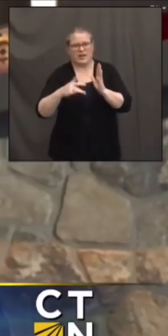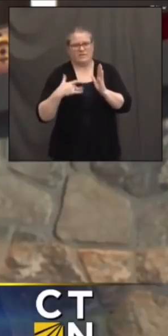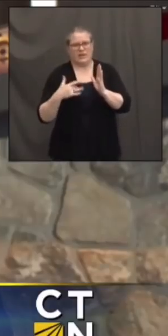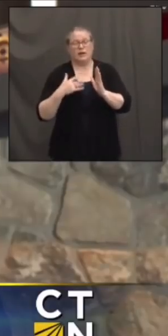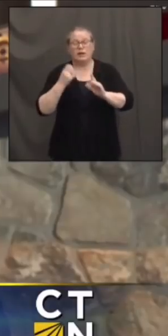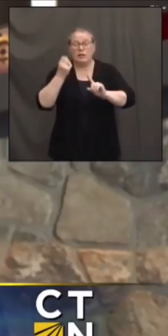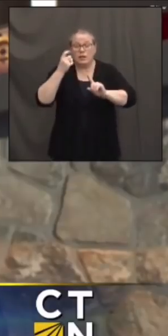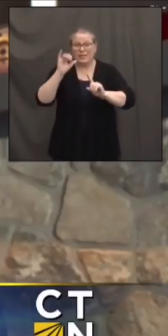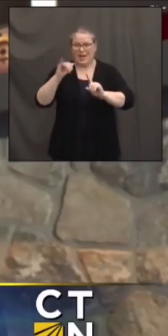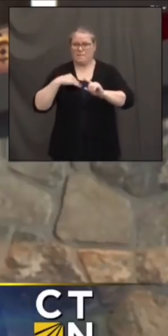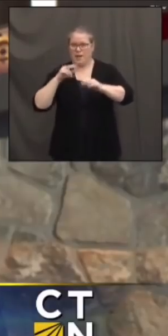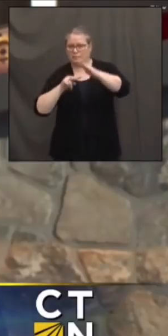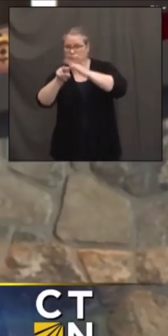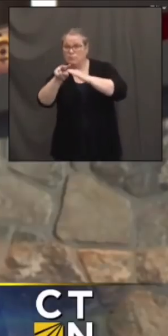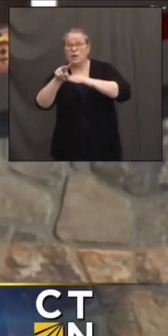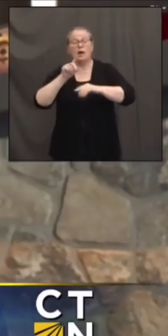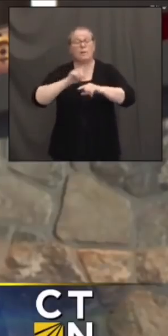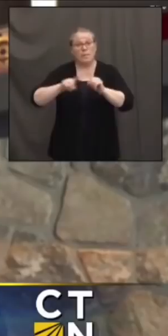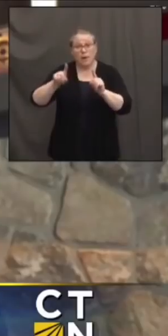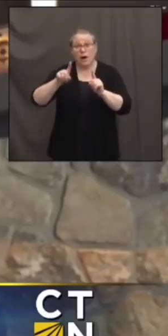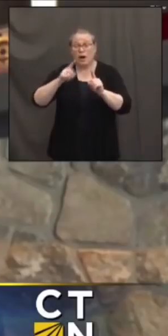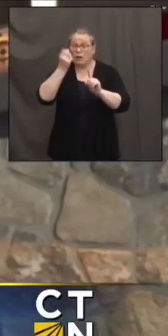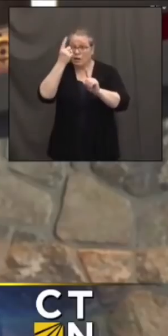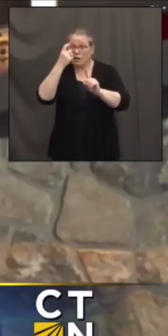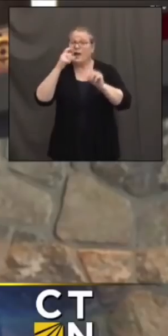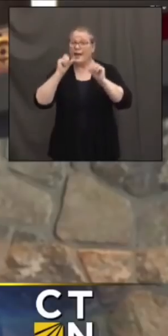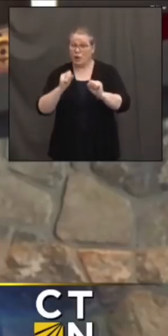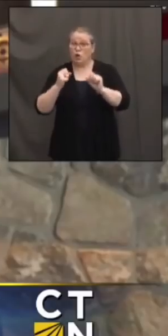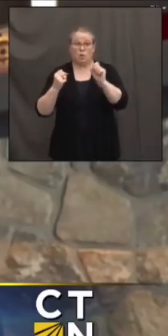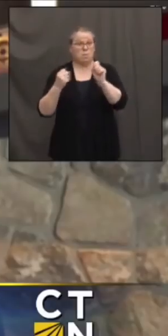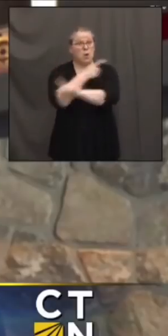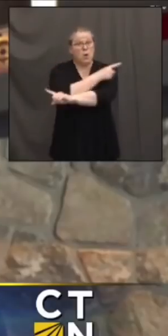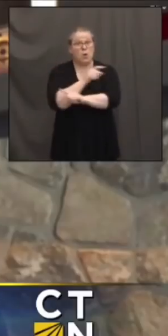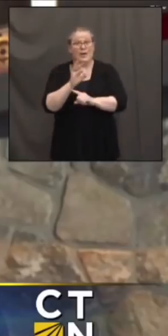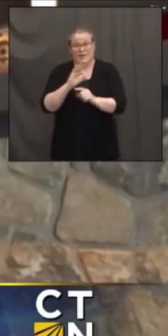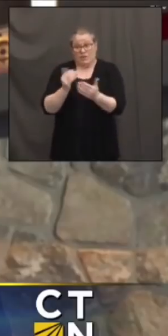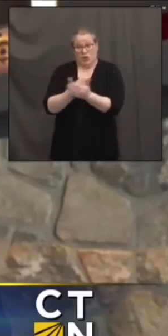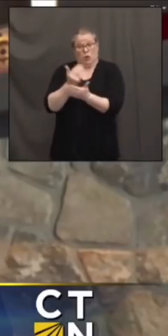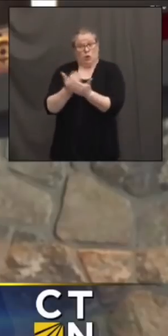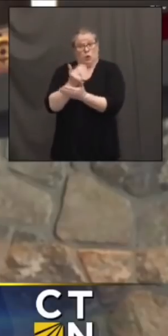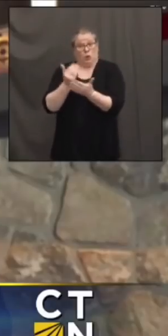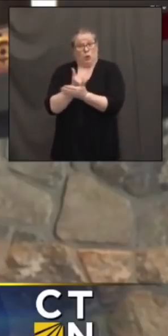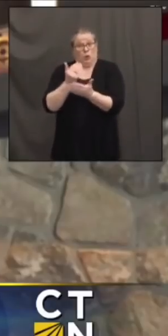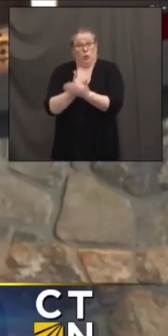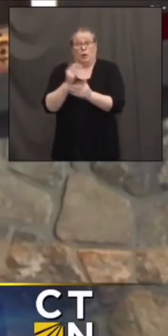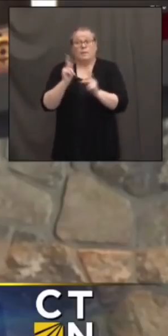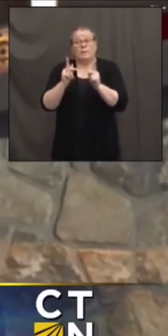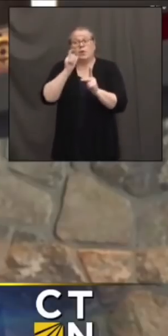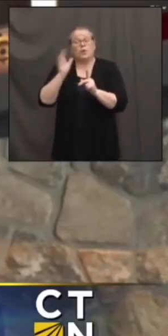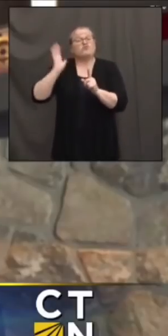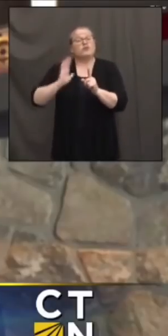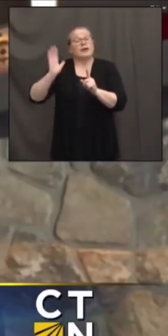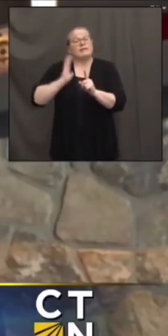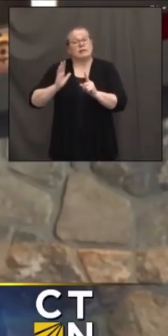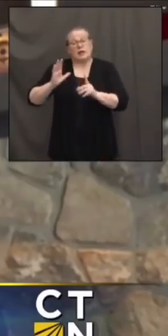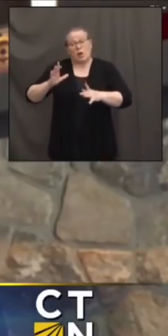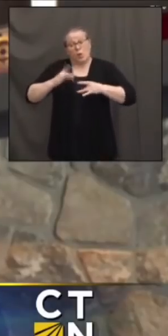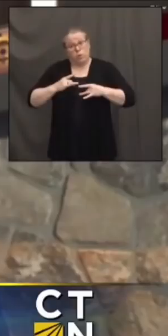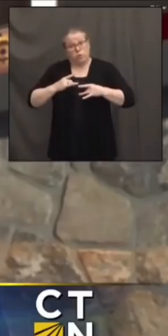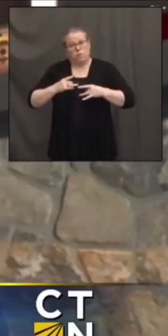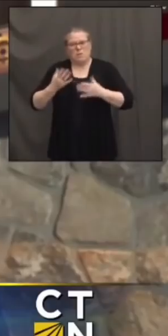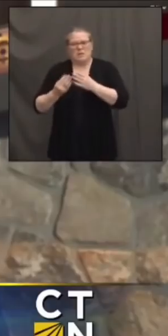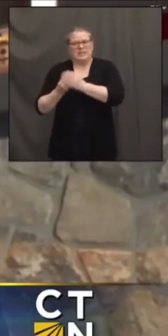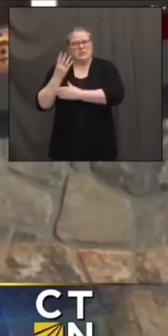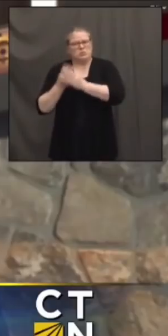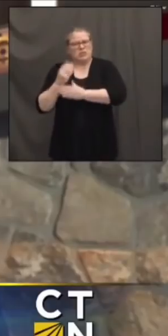narrative is if these new variants are piercing prior immunity. If people who were previously infected, particularly in the spring, when a lot of the